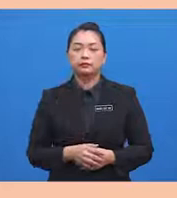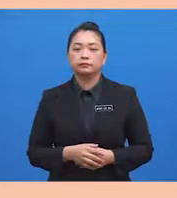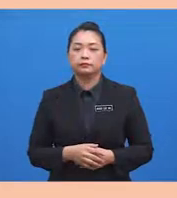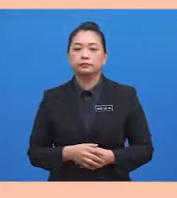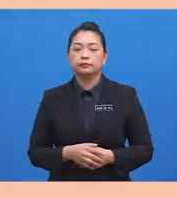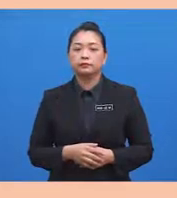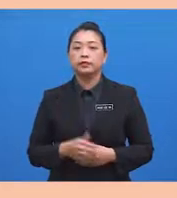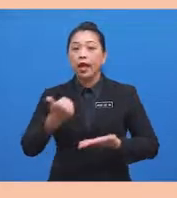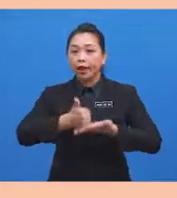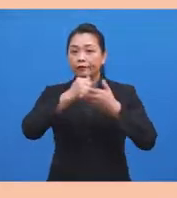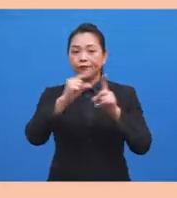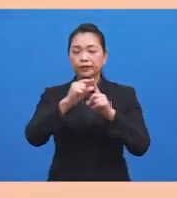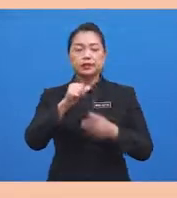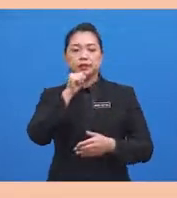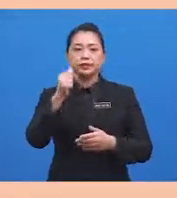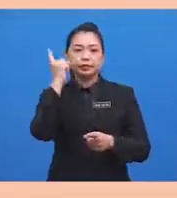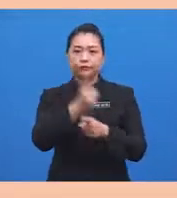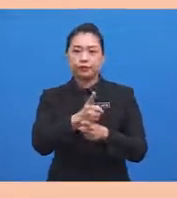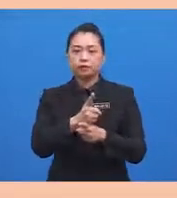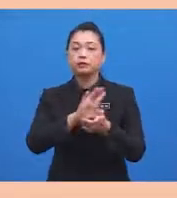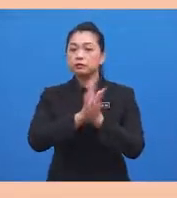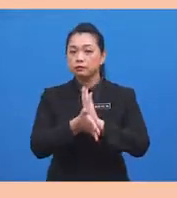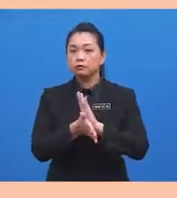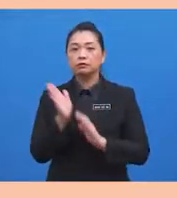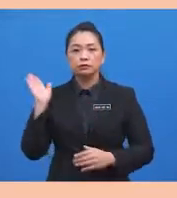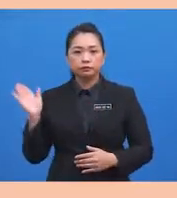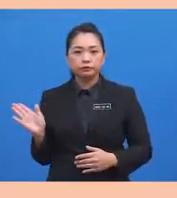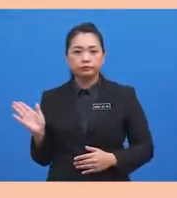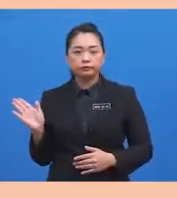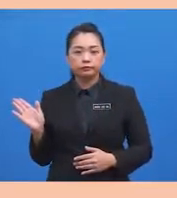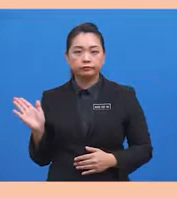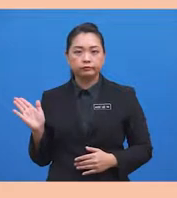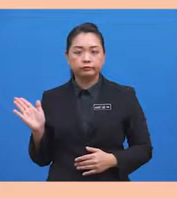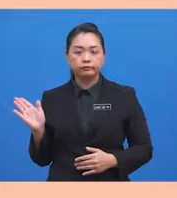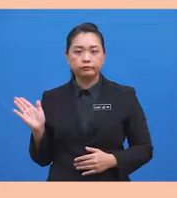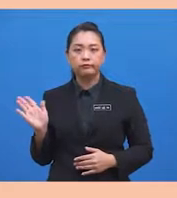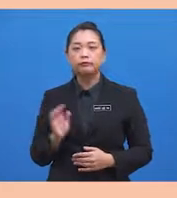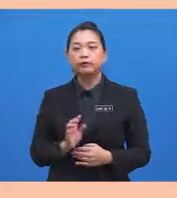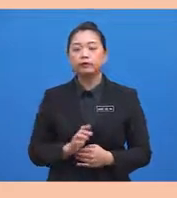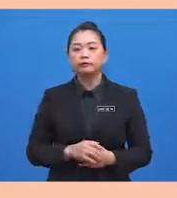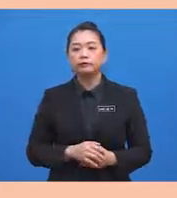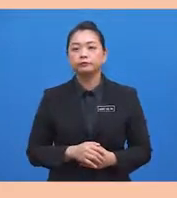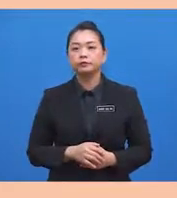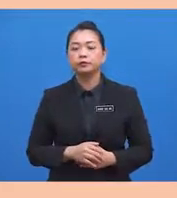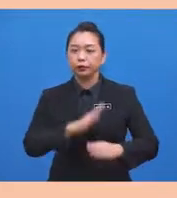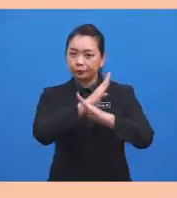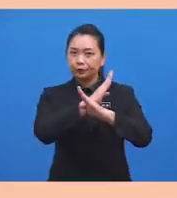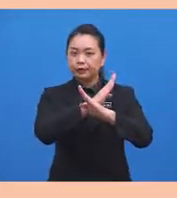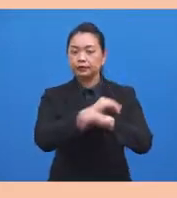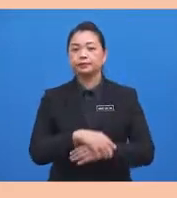word is disagree. So, the word on page 58, which you will select, is